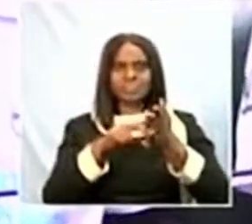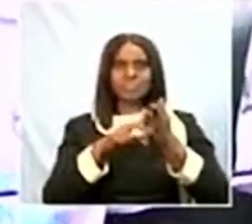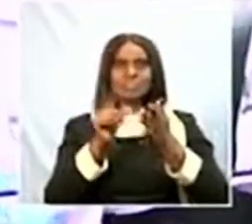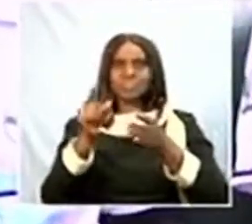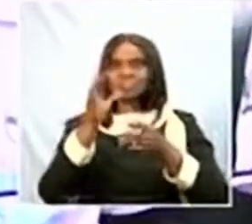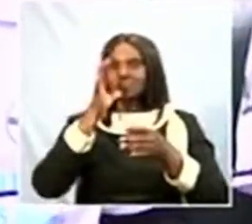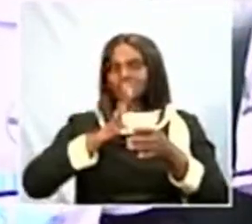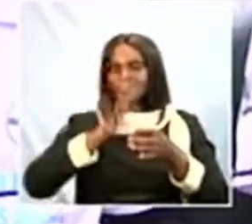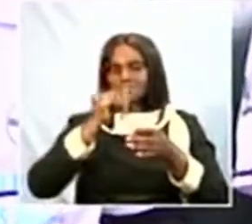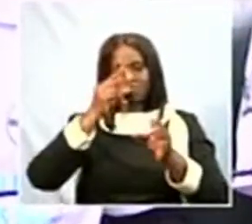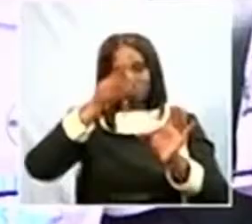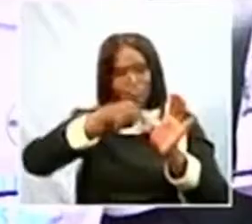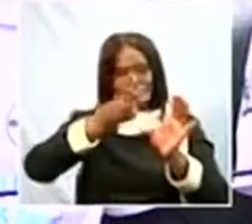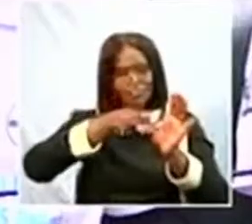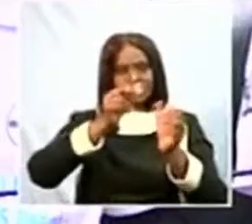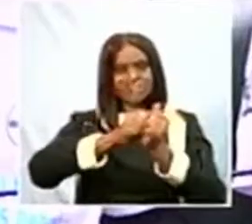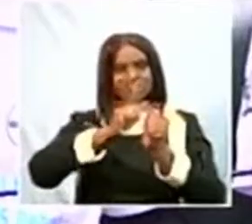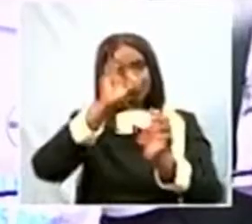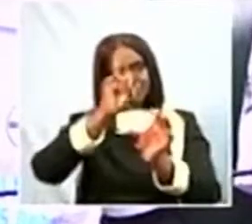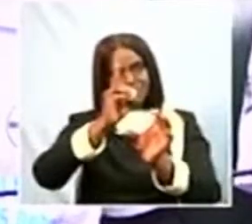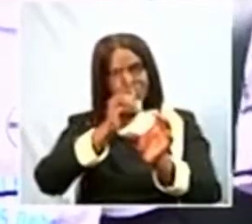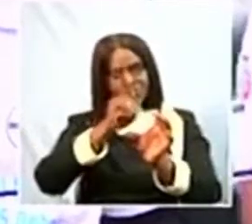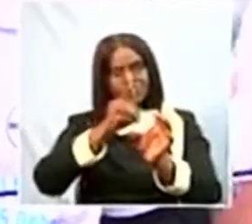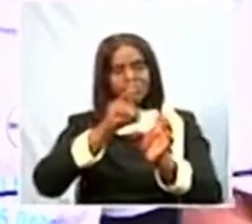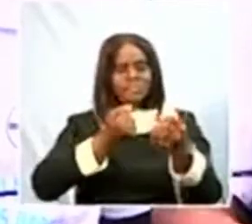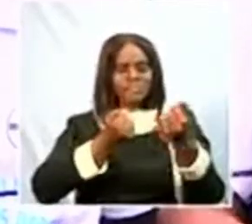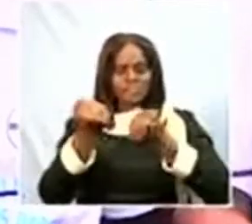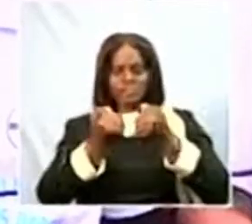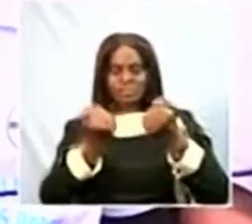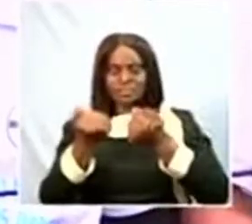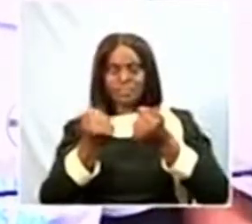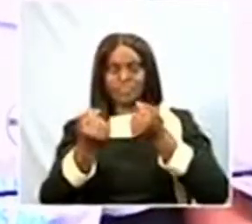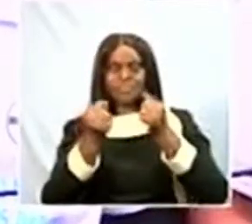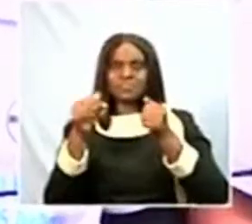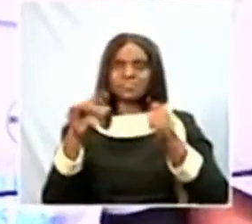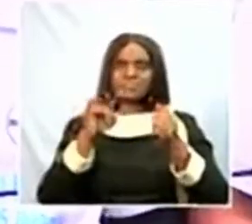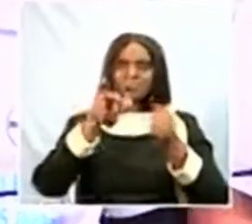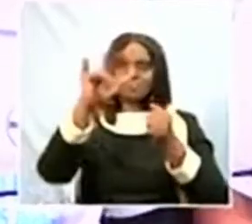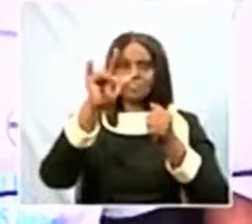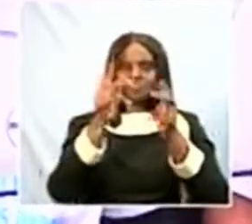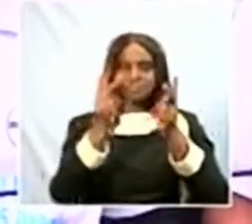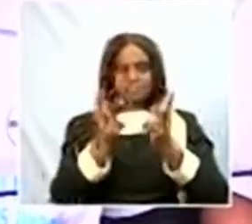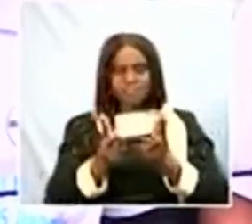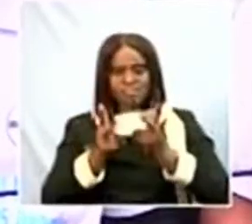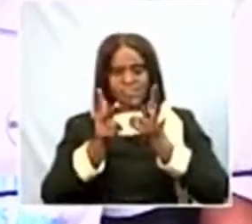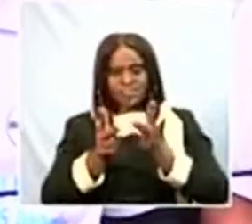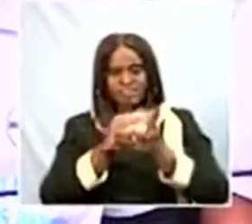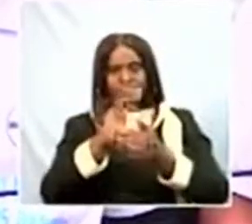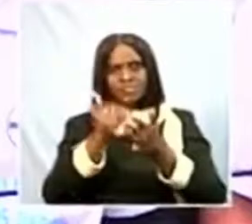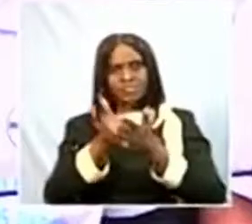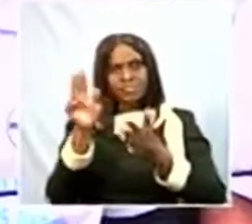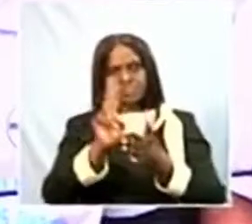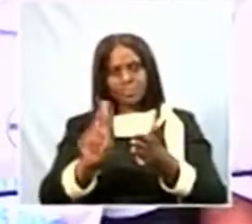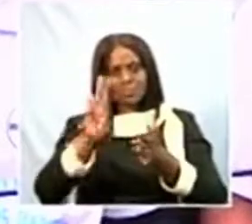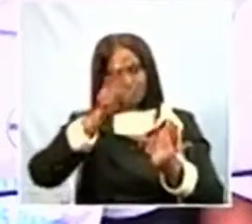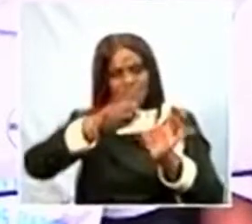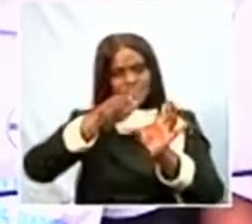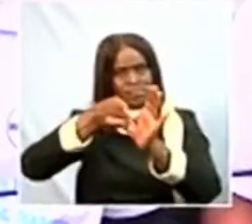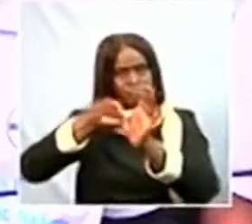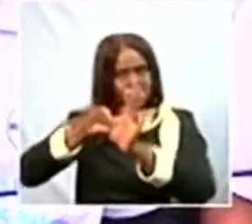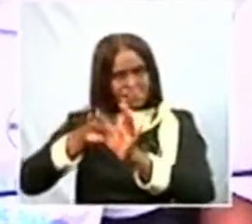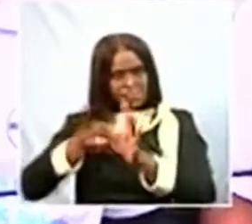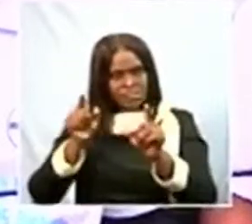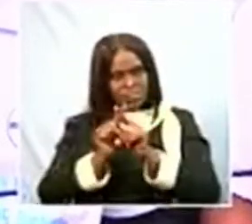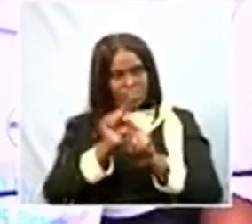Speaker, petrol and diesel vehicles, planes and ships all use fossil fuels. As